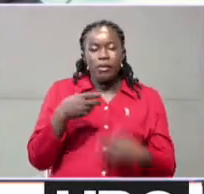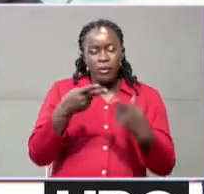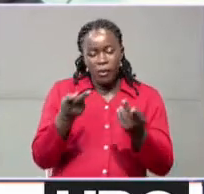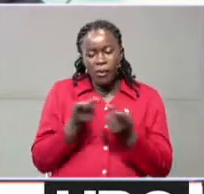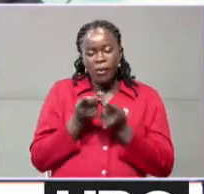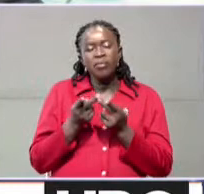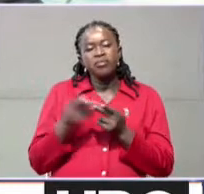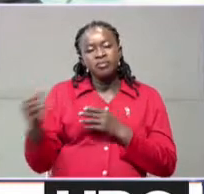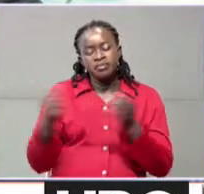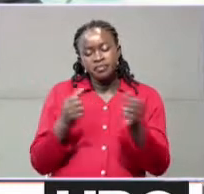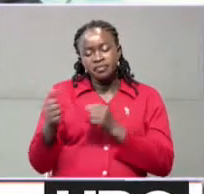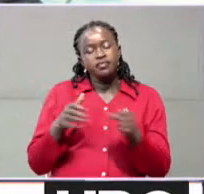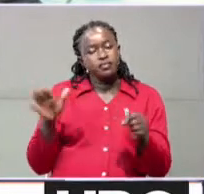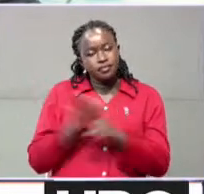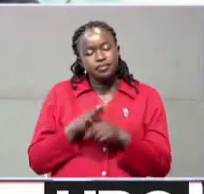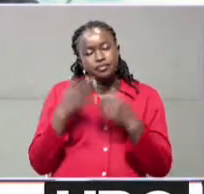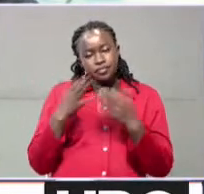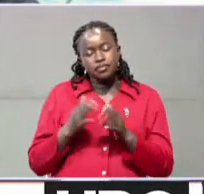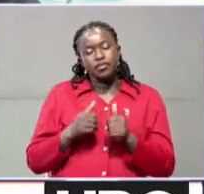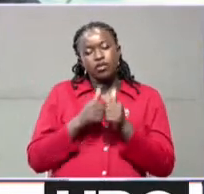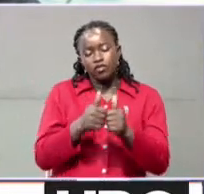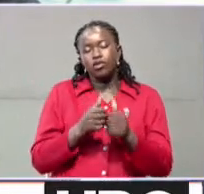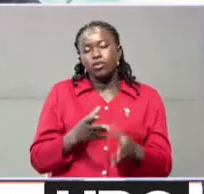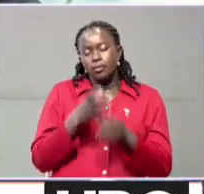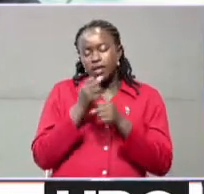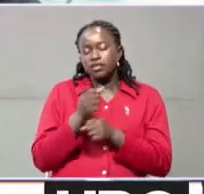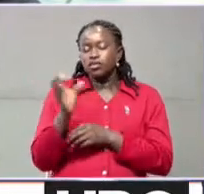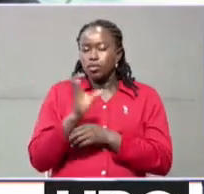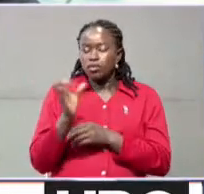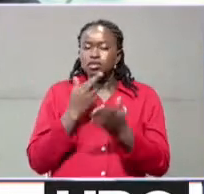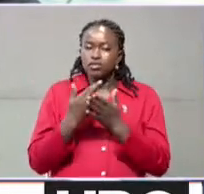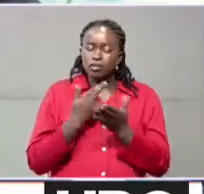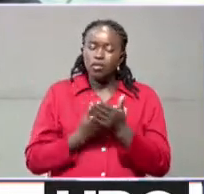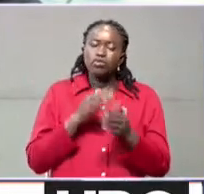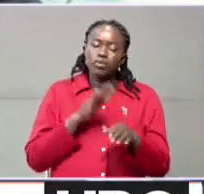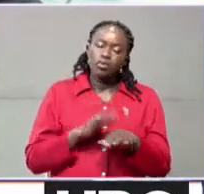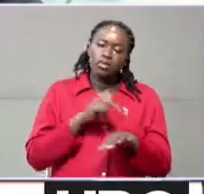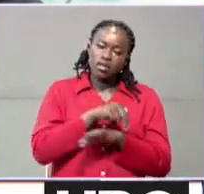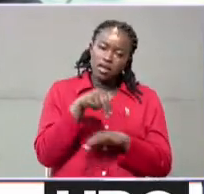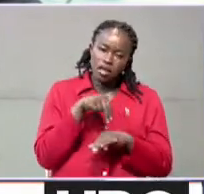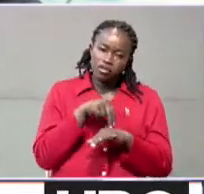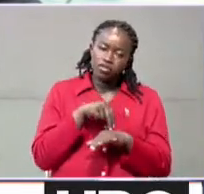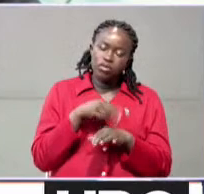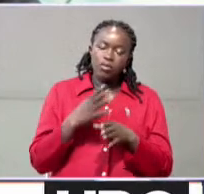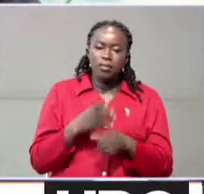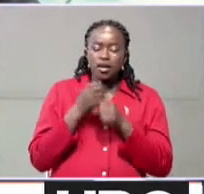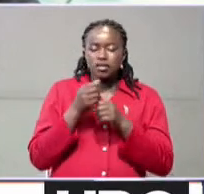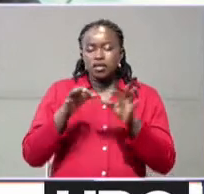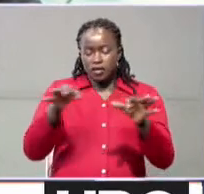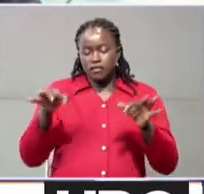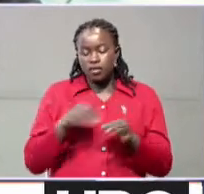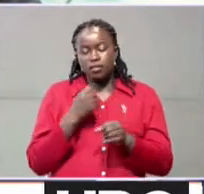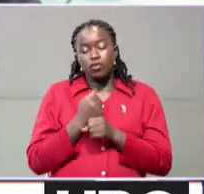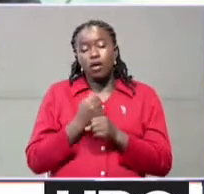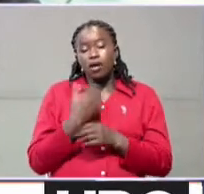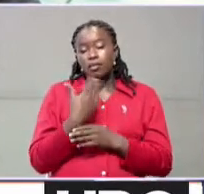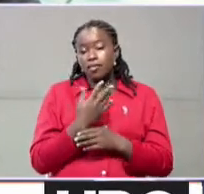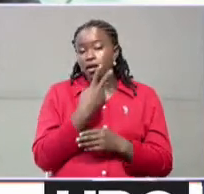filled according to the budget committee report on the national budget framework paper of 2022